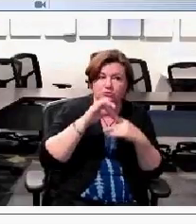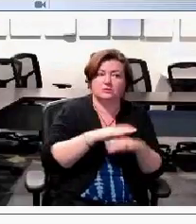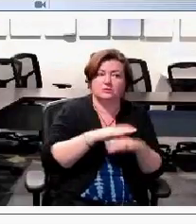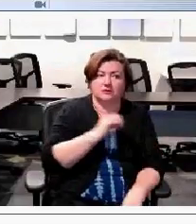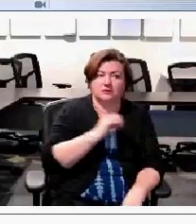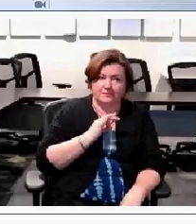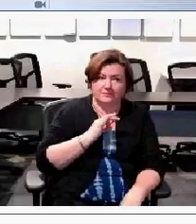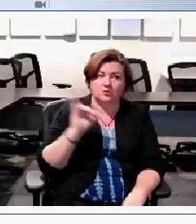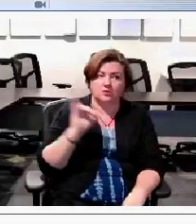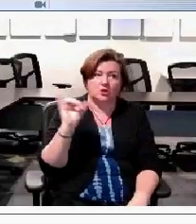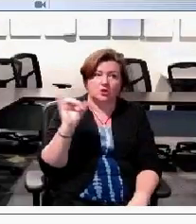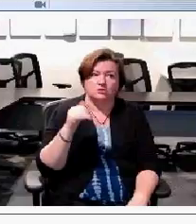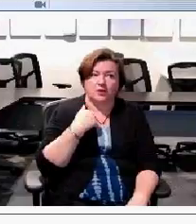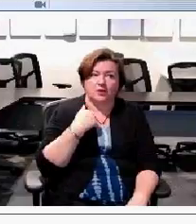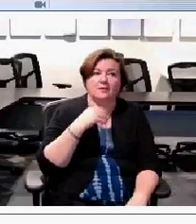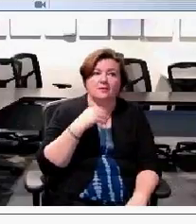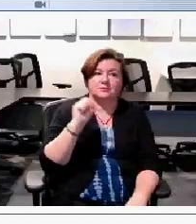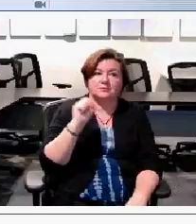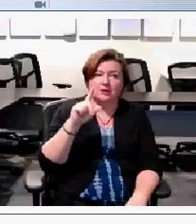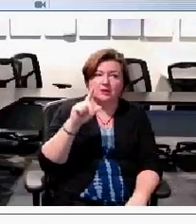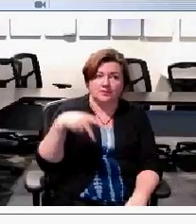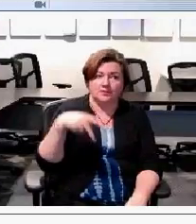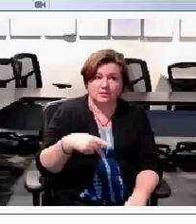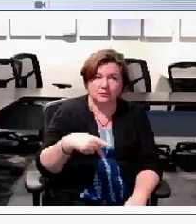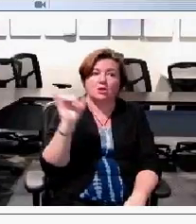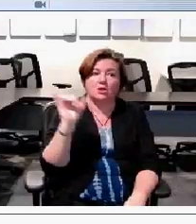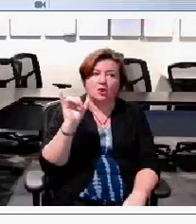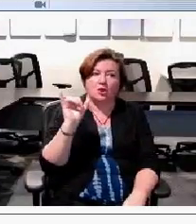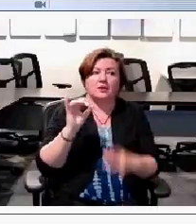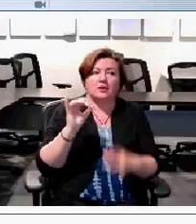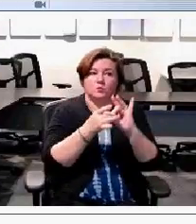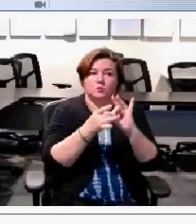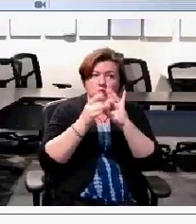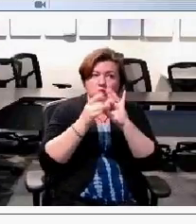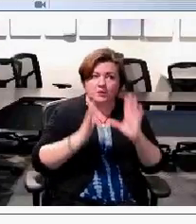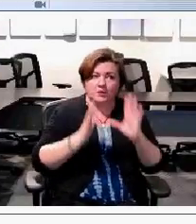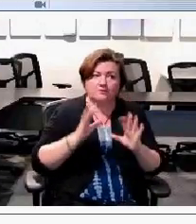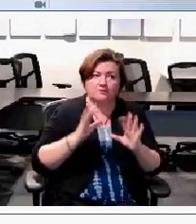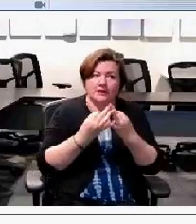also have a literacy coordinator who helps organize and run our family literacy grant.